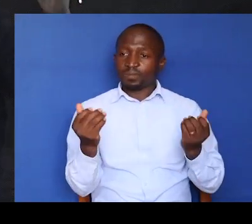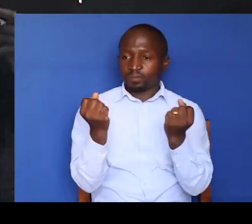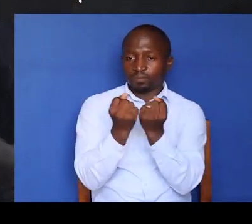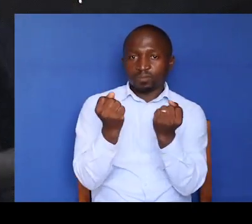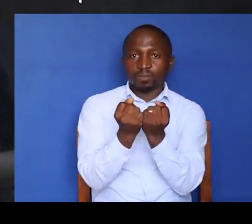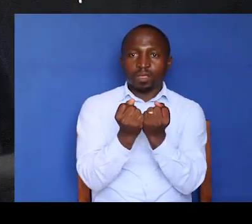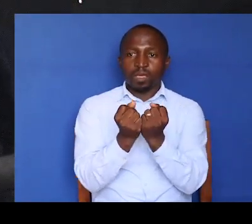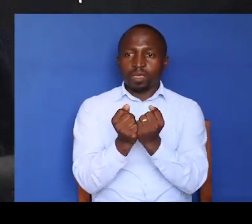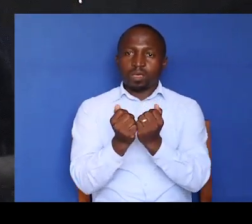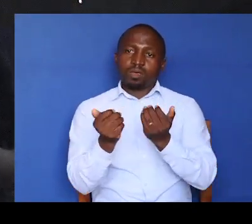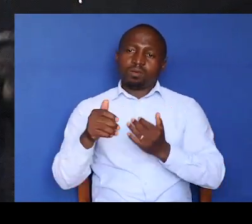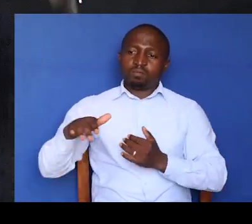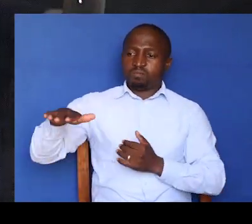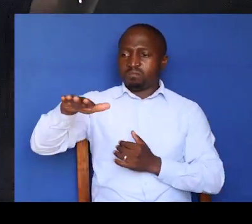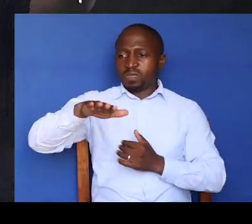formation of certain features.